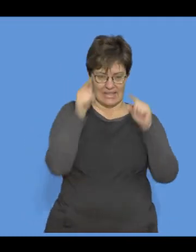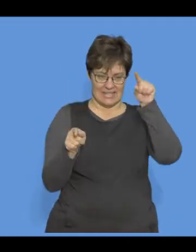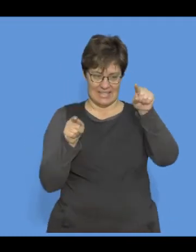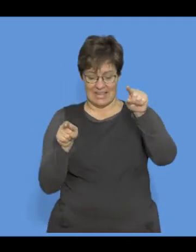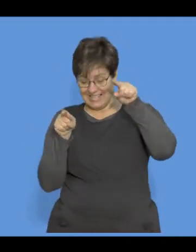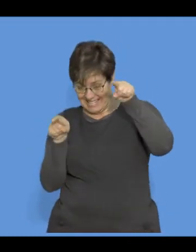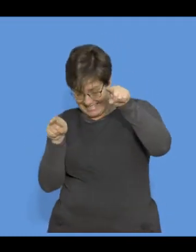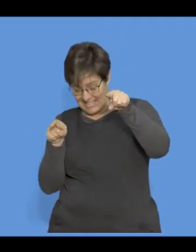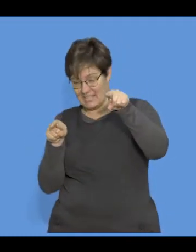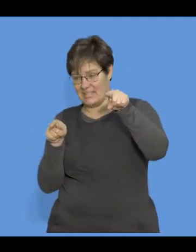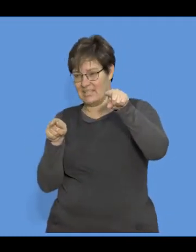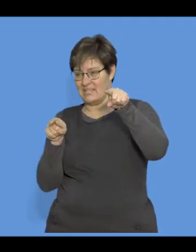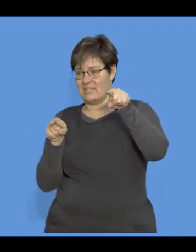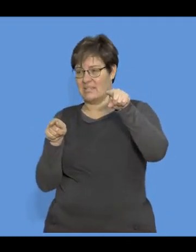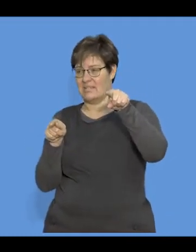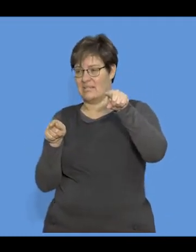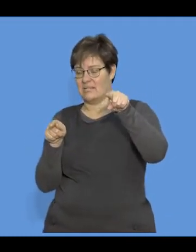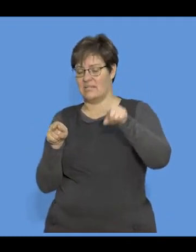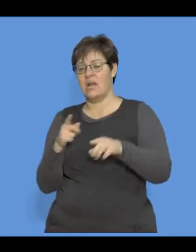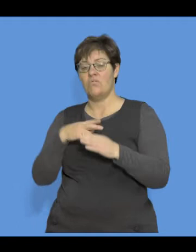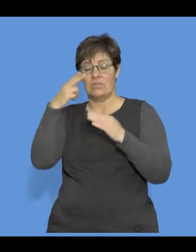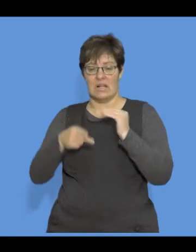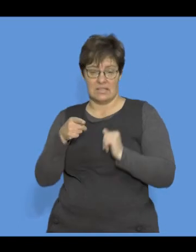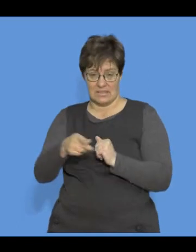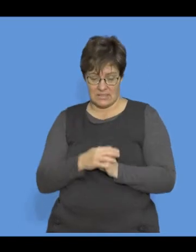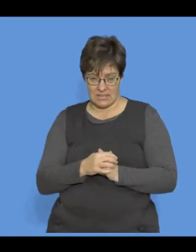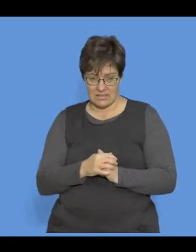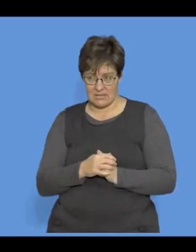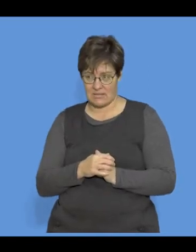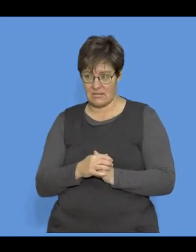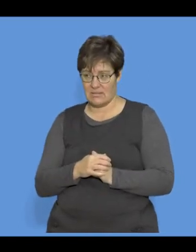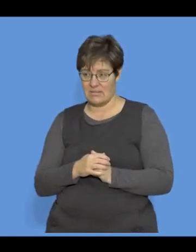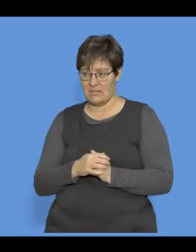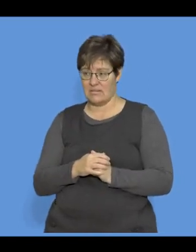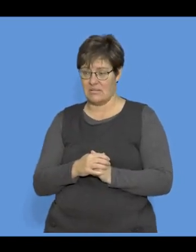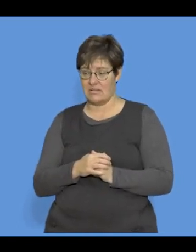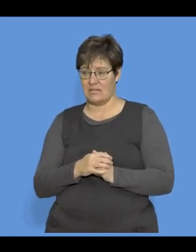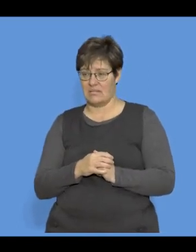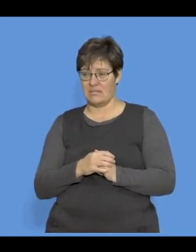are. This is going to be the resultant. So R for resultant.